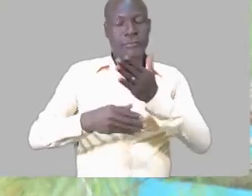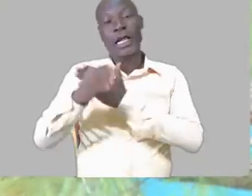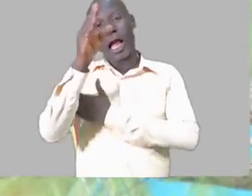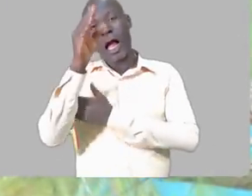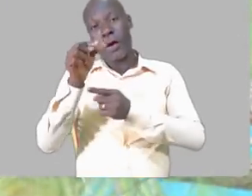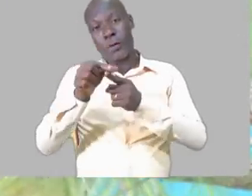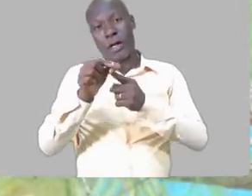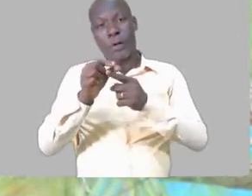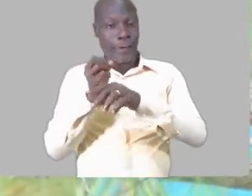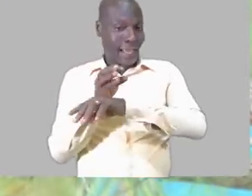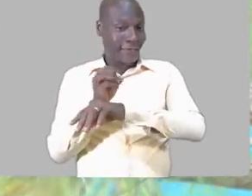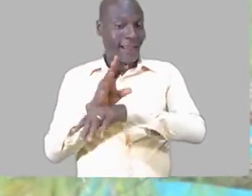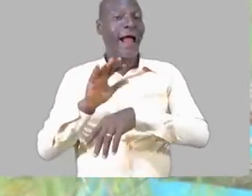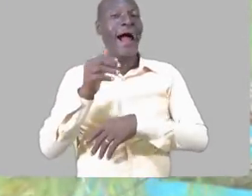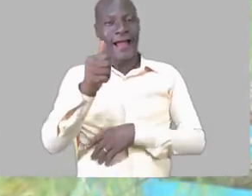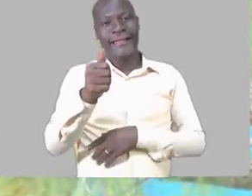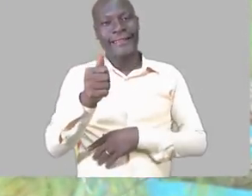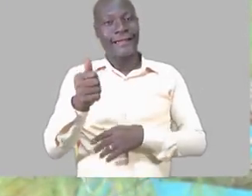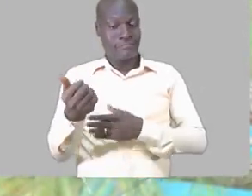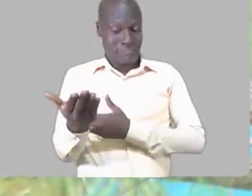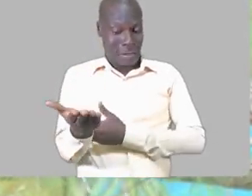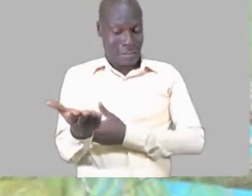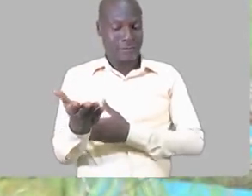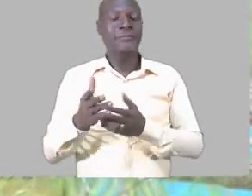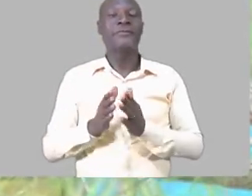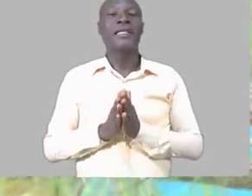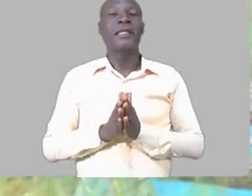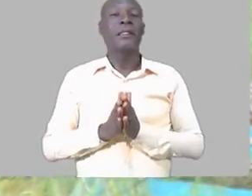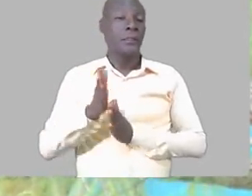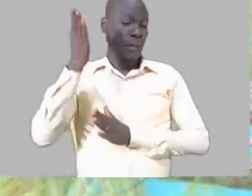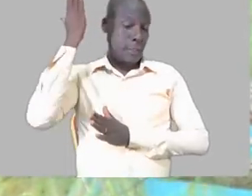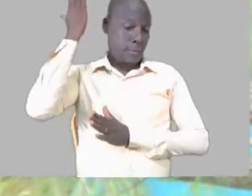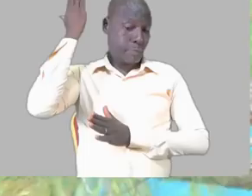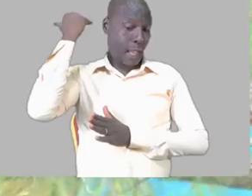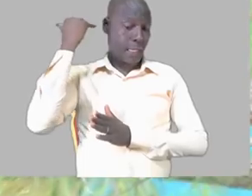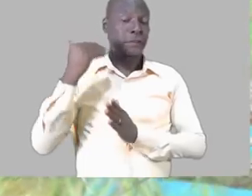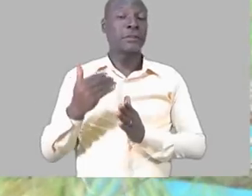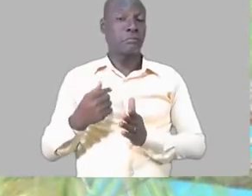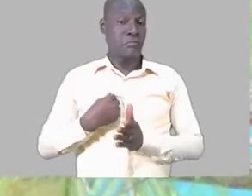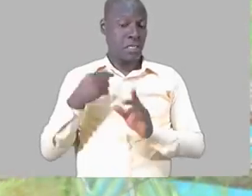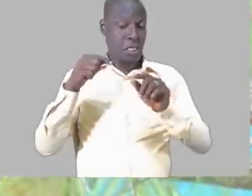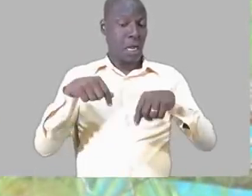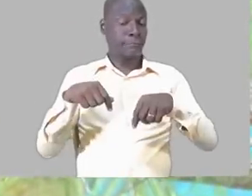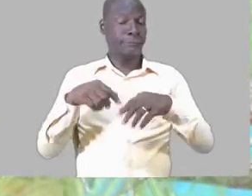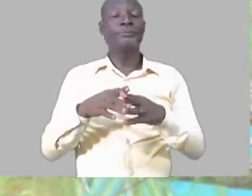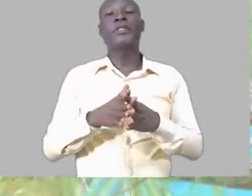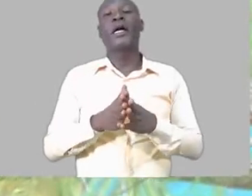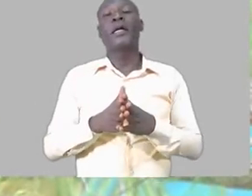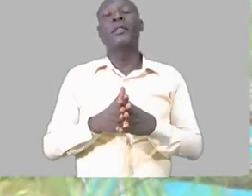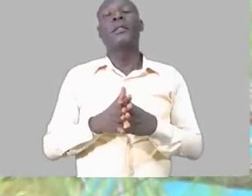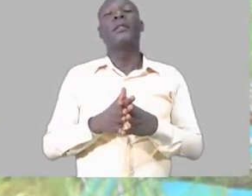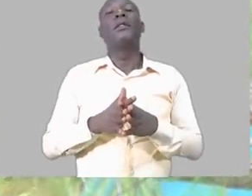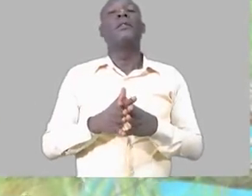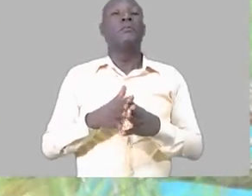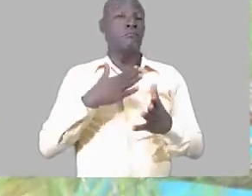forno. Anna a druso and e anopay. Last week, Ebra me ba un channel.